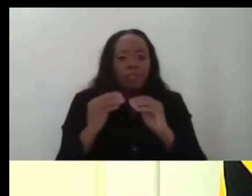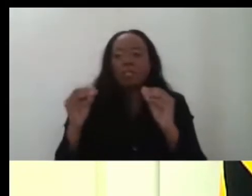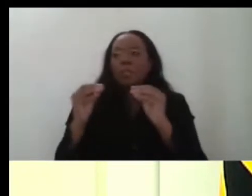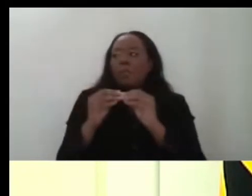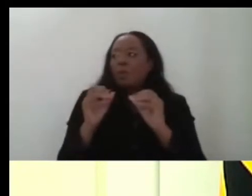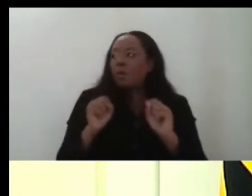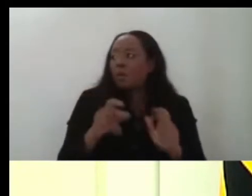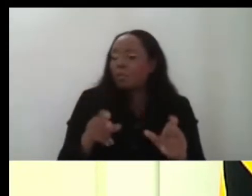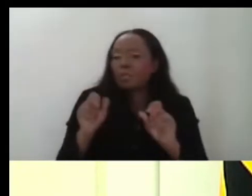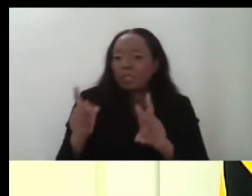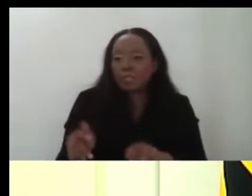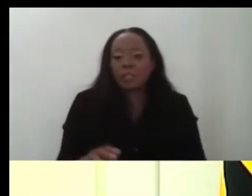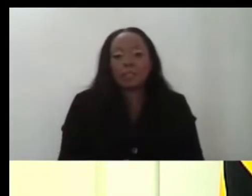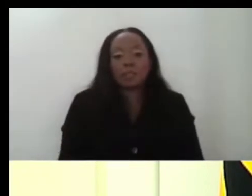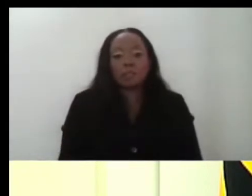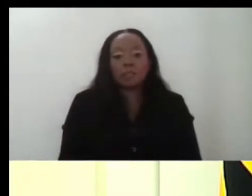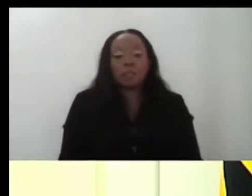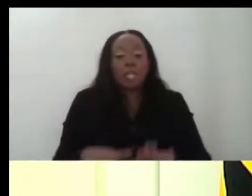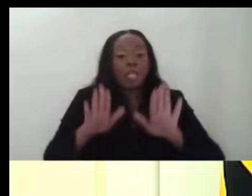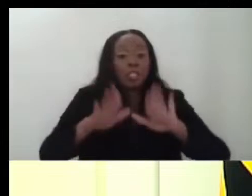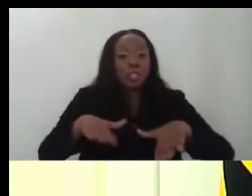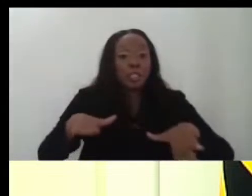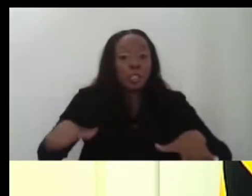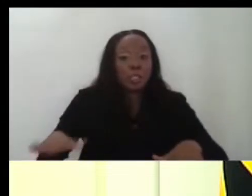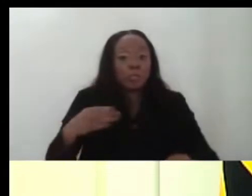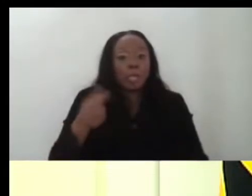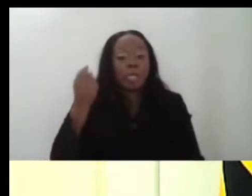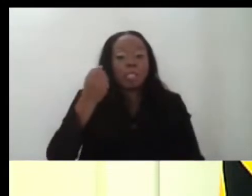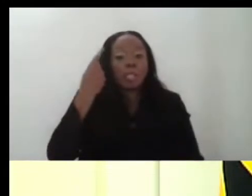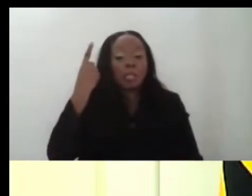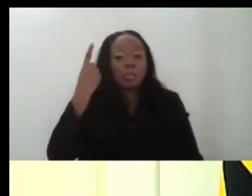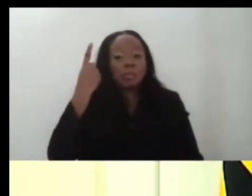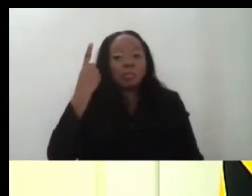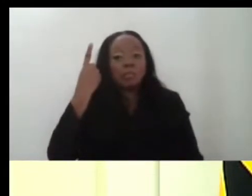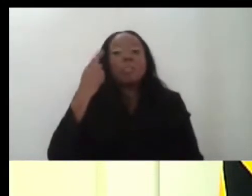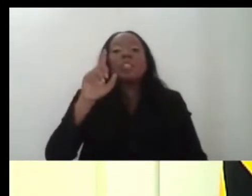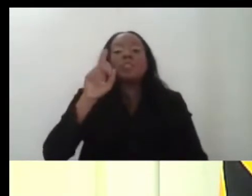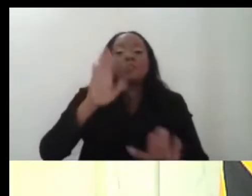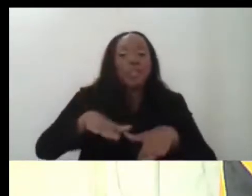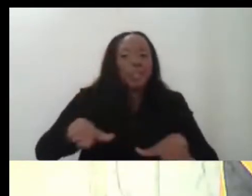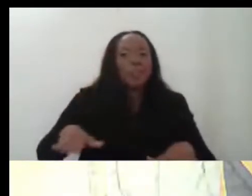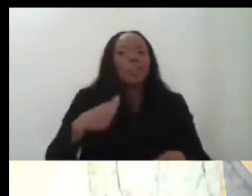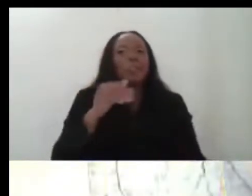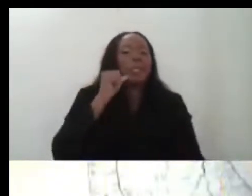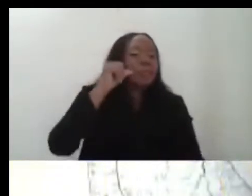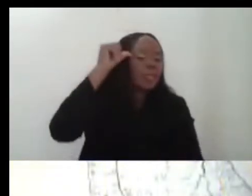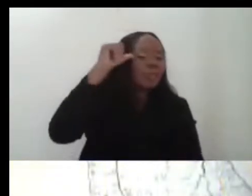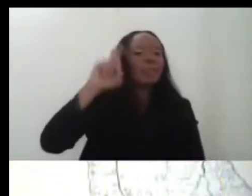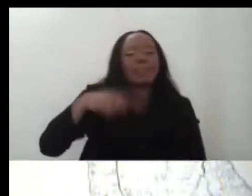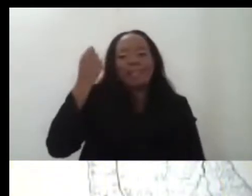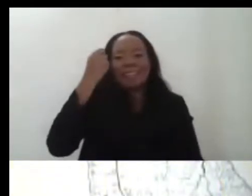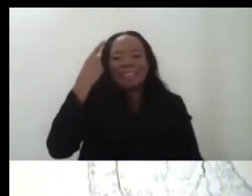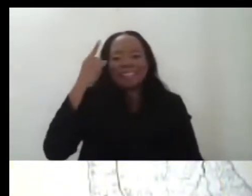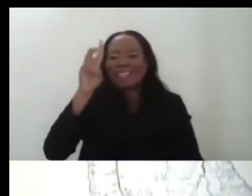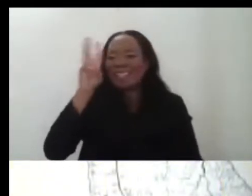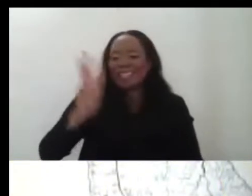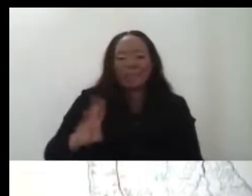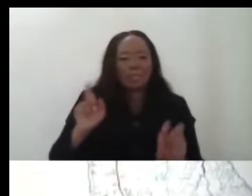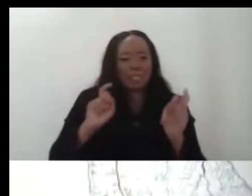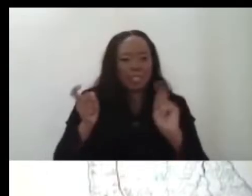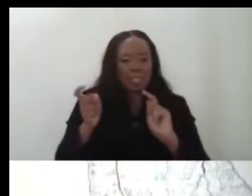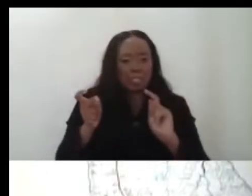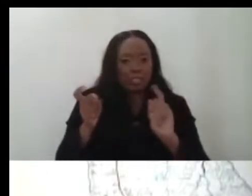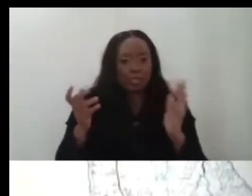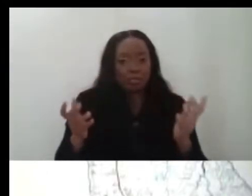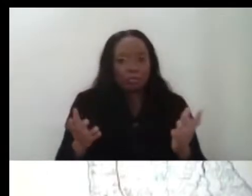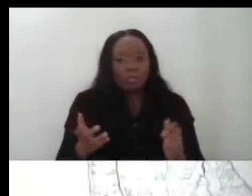Children and adults also need to understand the science of climate change, how it impacts them, and what actions they should take. At this point,